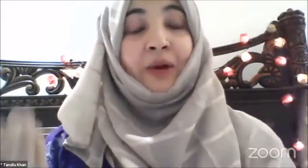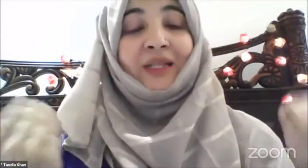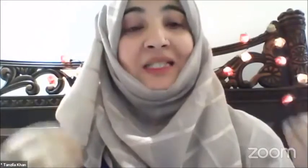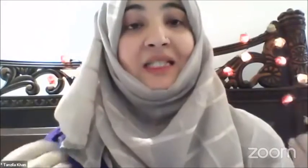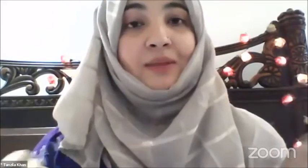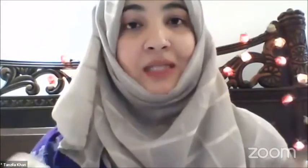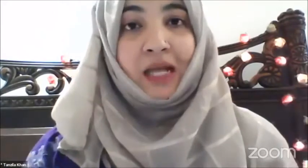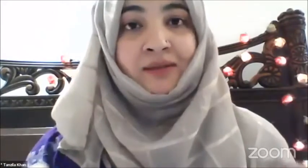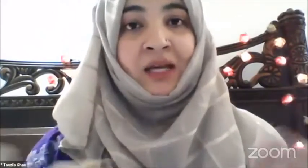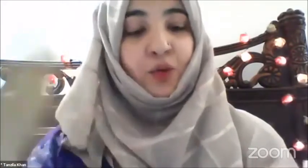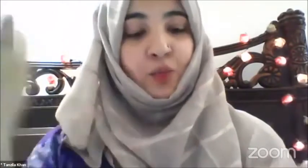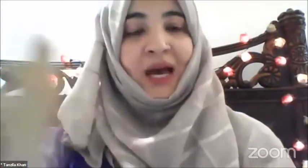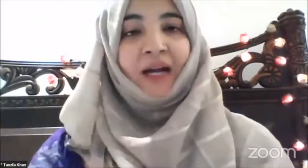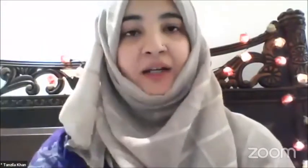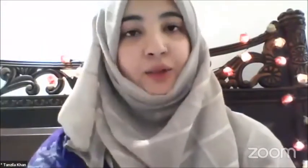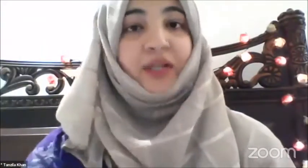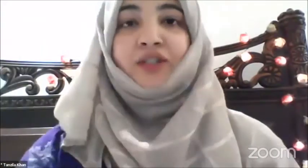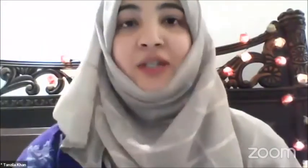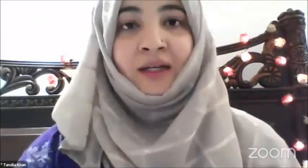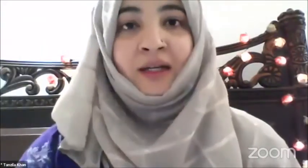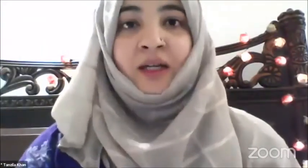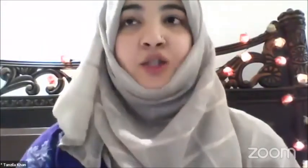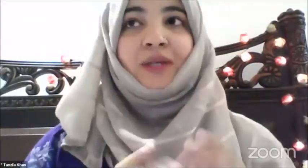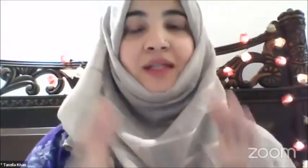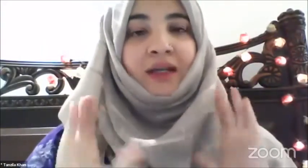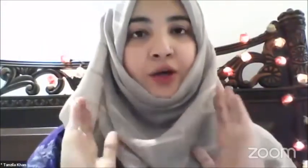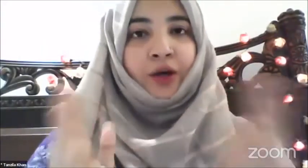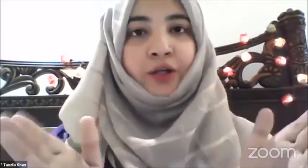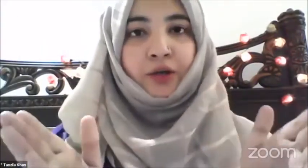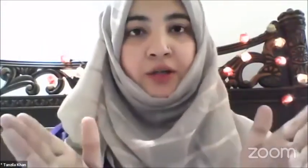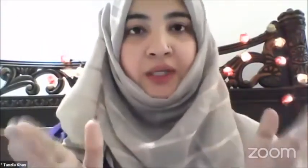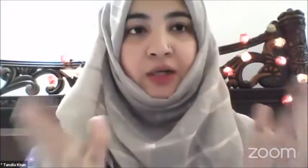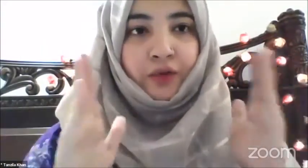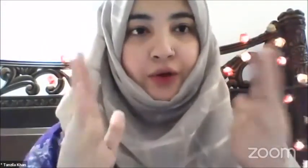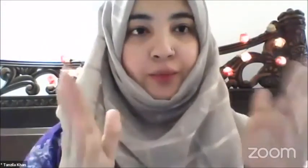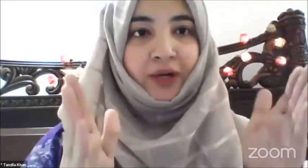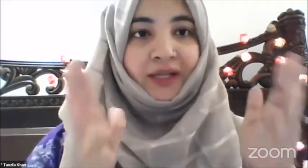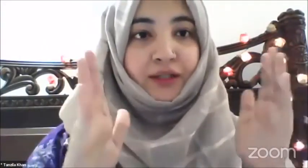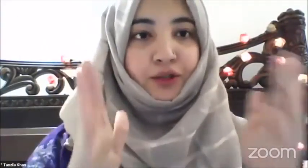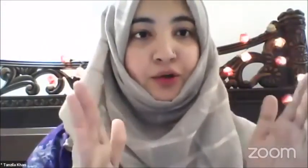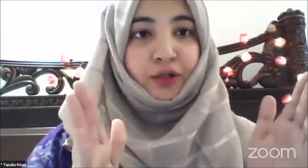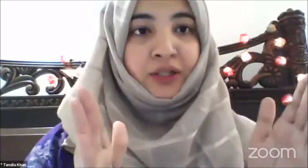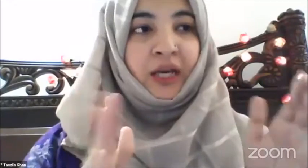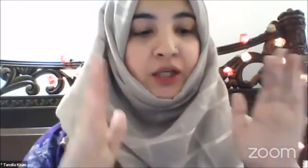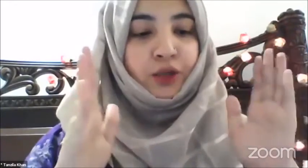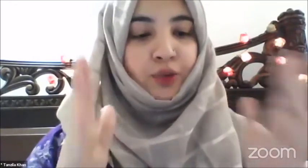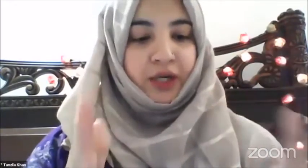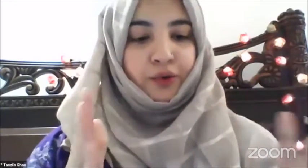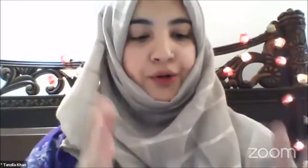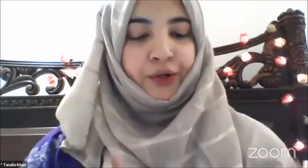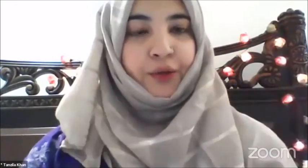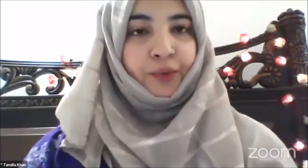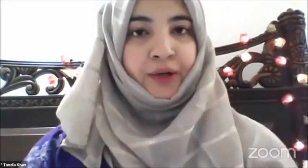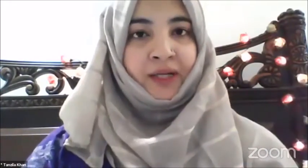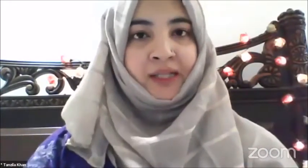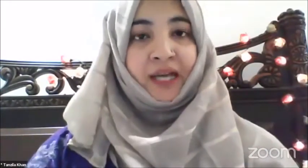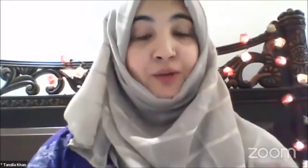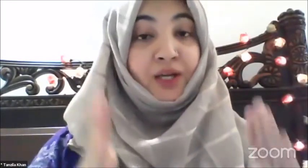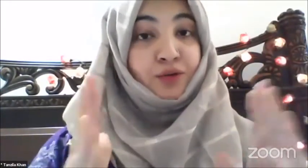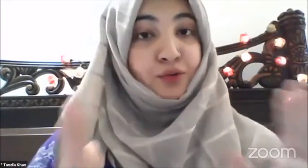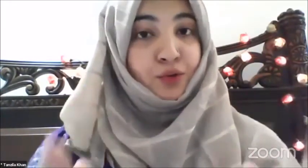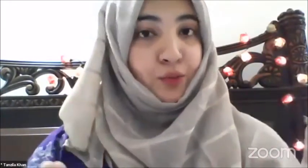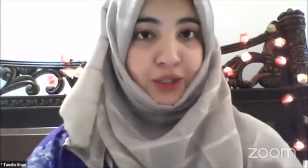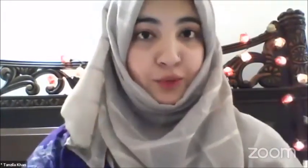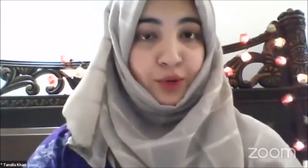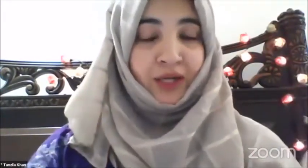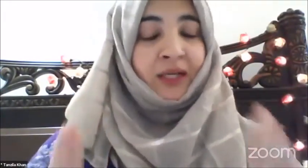and how they see themselves. We had to crush that. So we said, your autonomy over your body is yours. You get to order your products and only